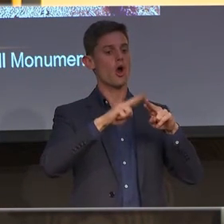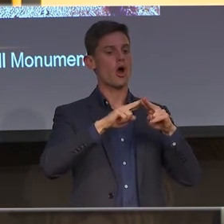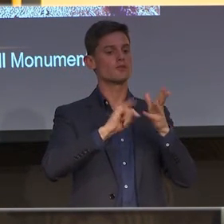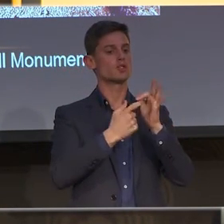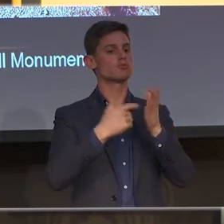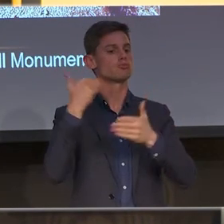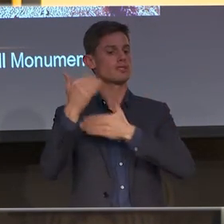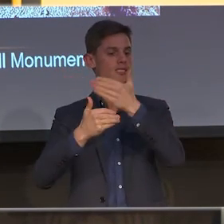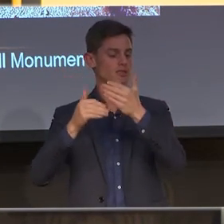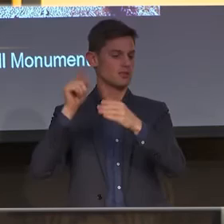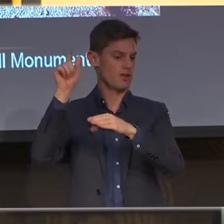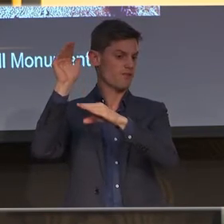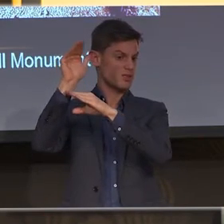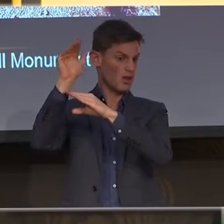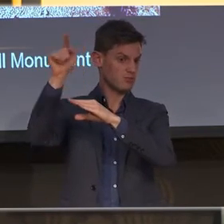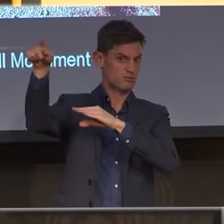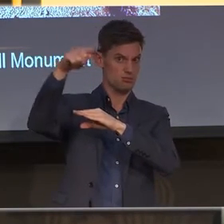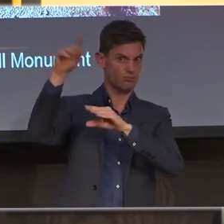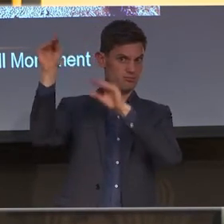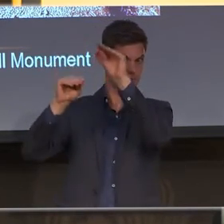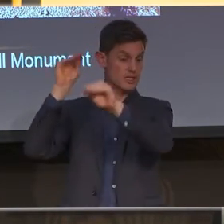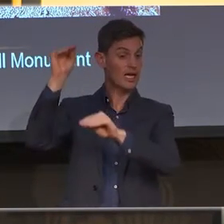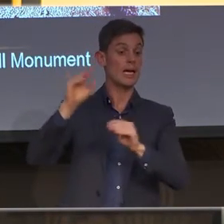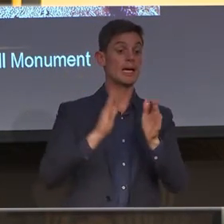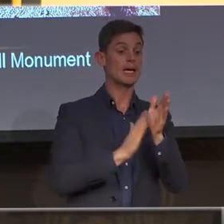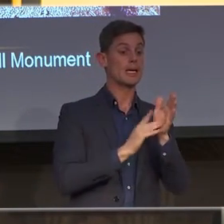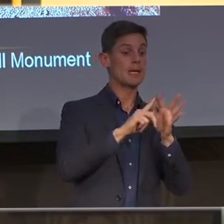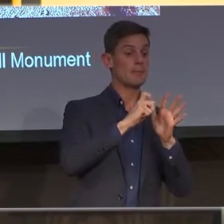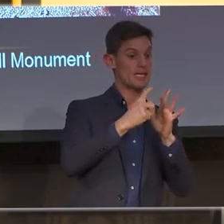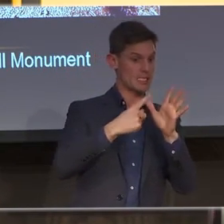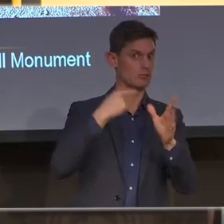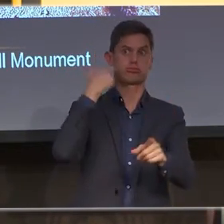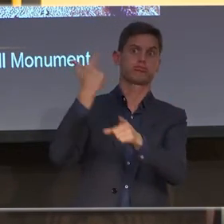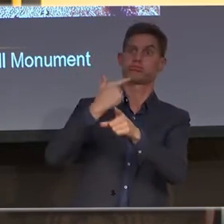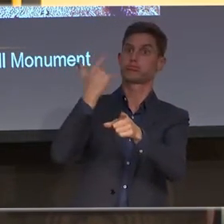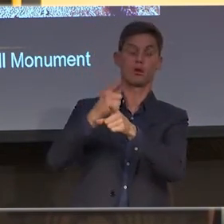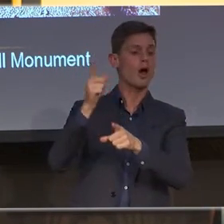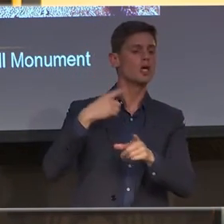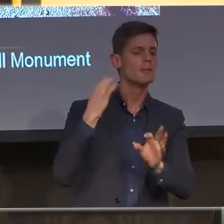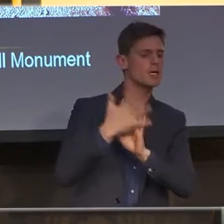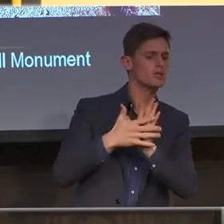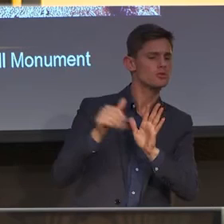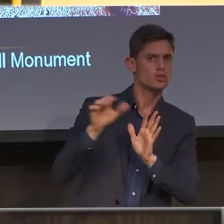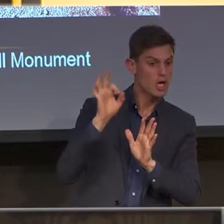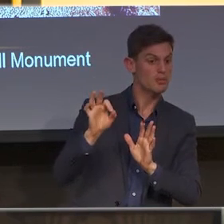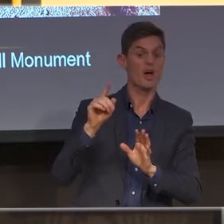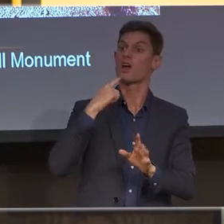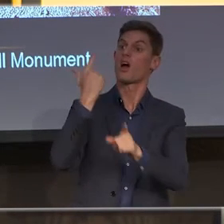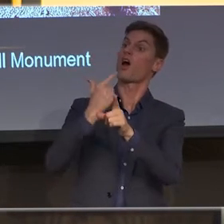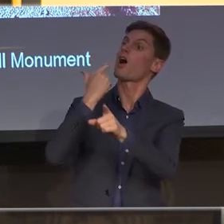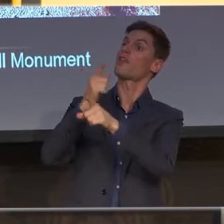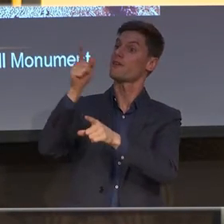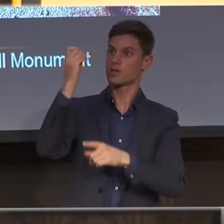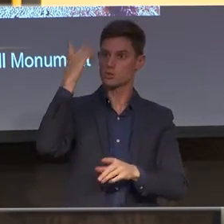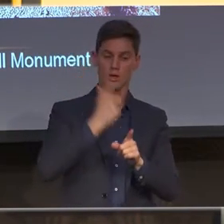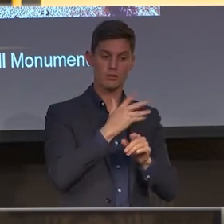seekers and media covering it extensively, and I'm not saying it shouldn't have been covered, but basically then, all the media went home. The